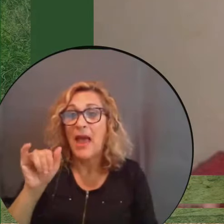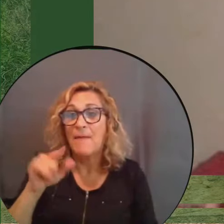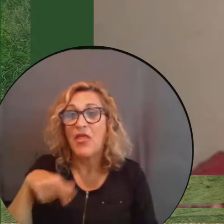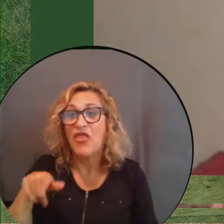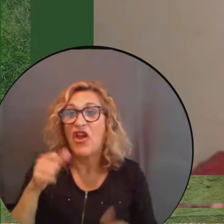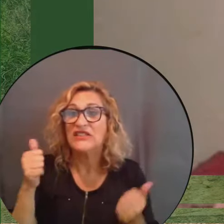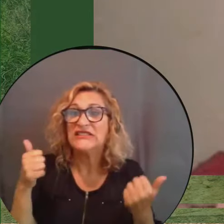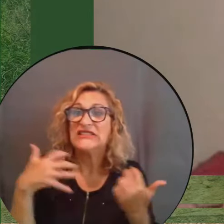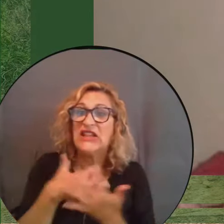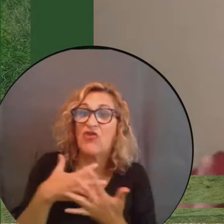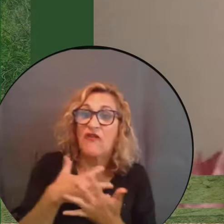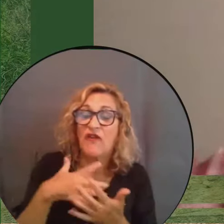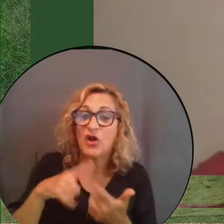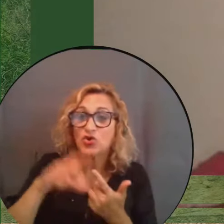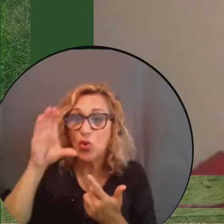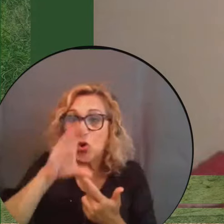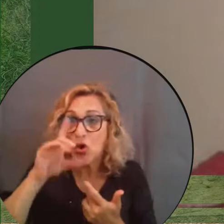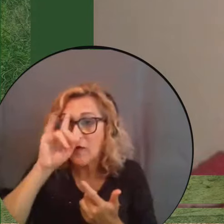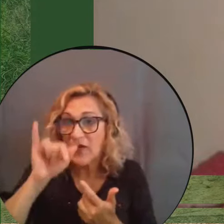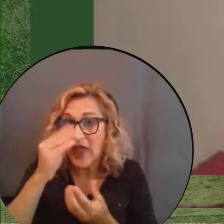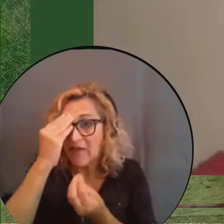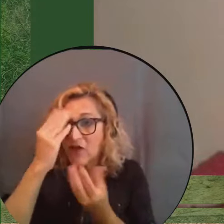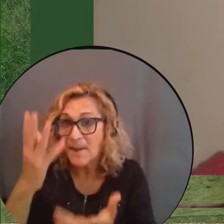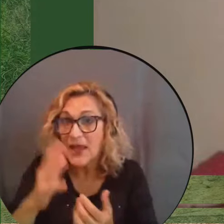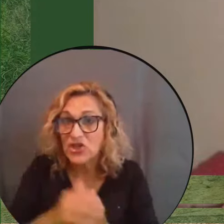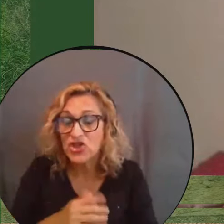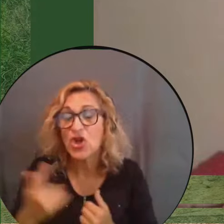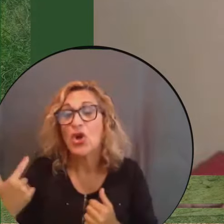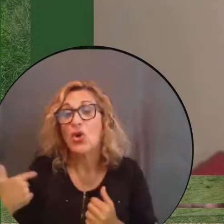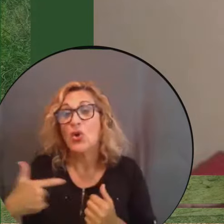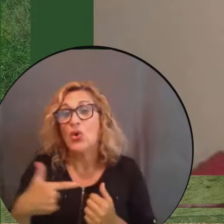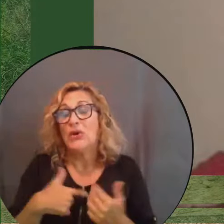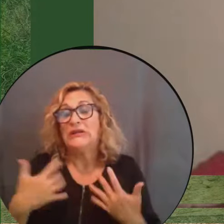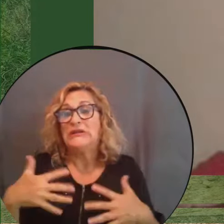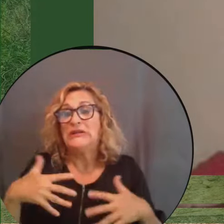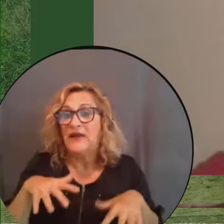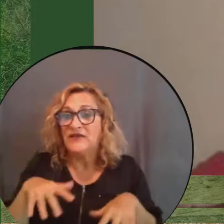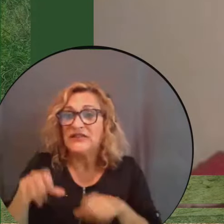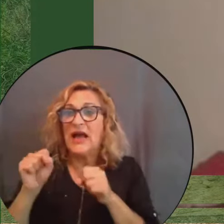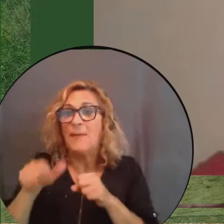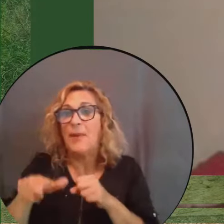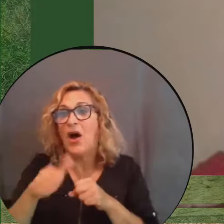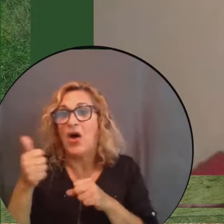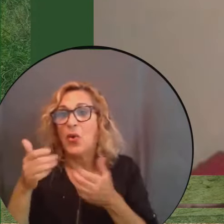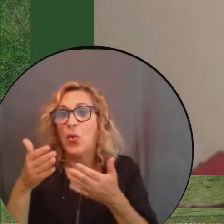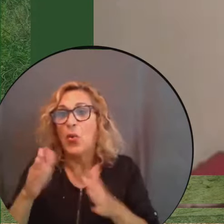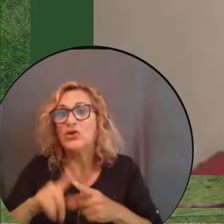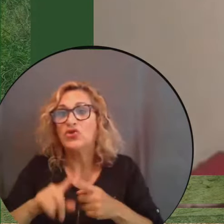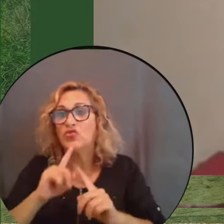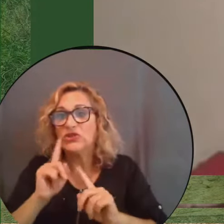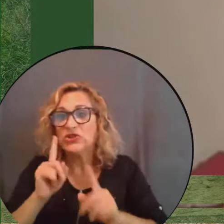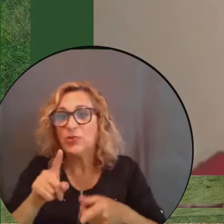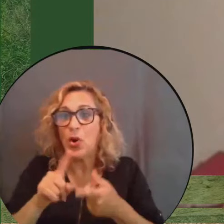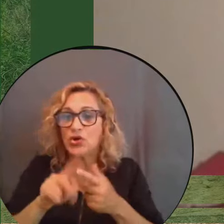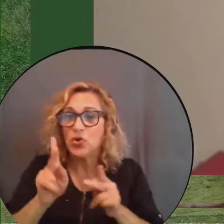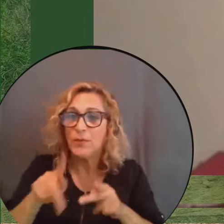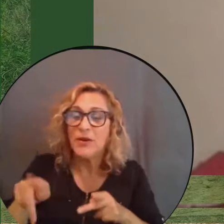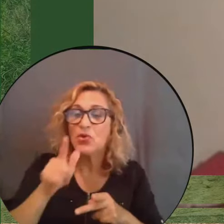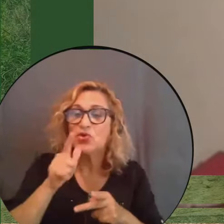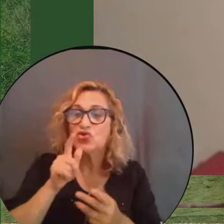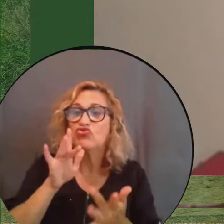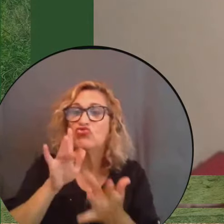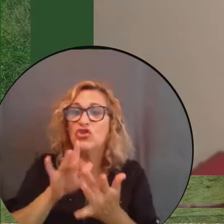just became very clear that we had to adopt a completely different response to how we were going to reach people and reach their abortion needs.